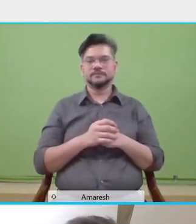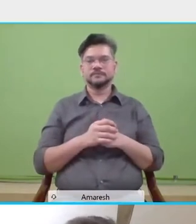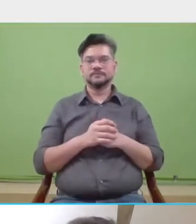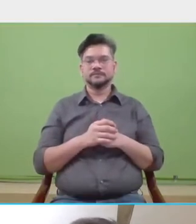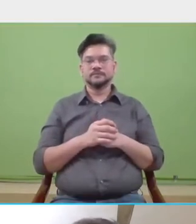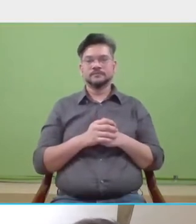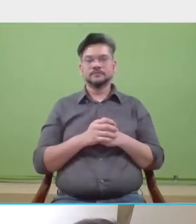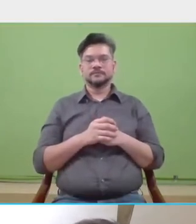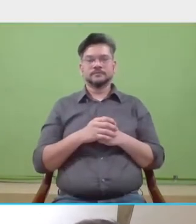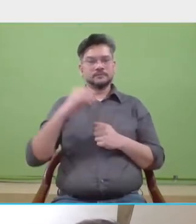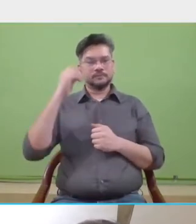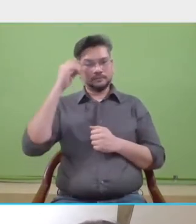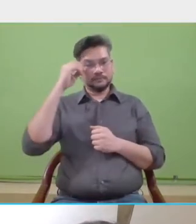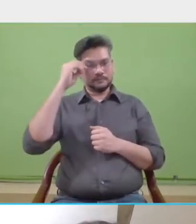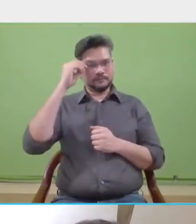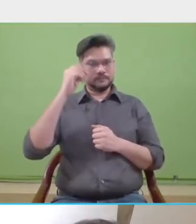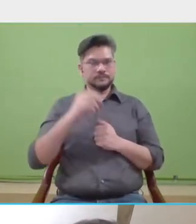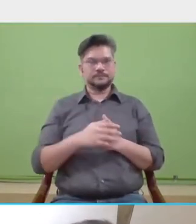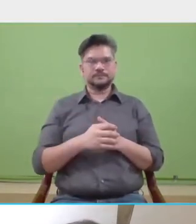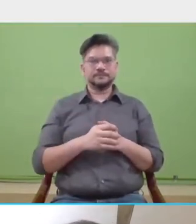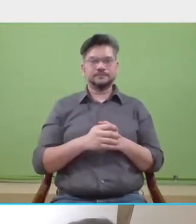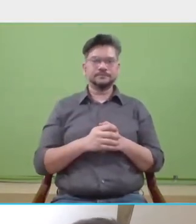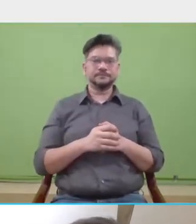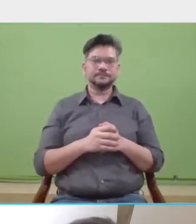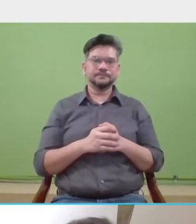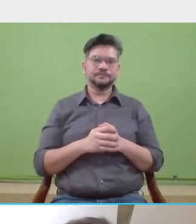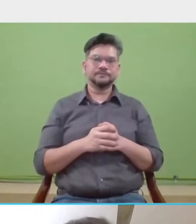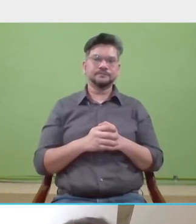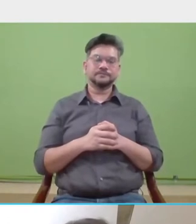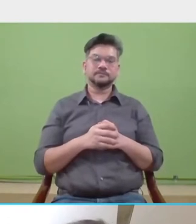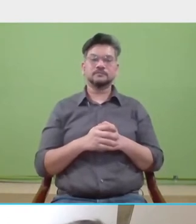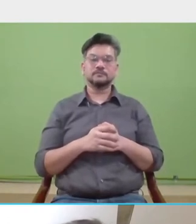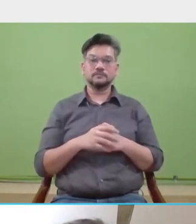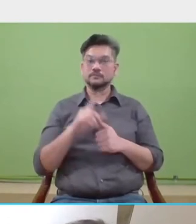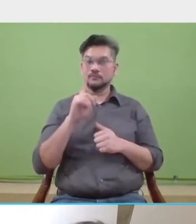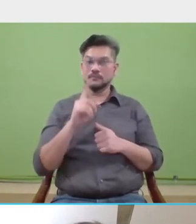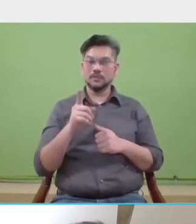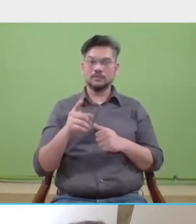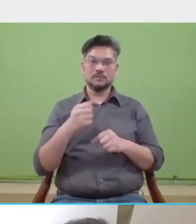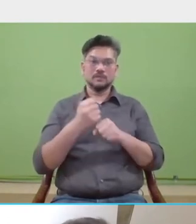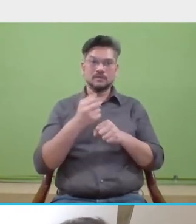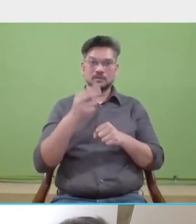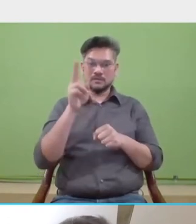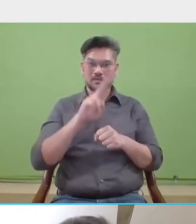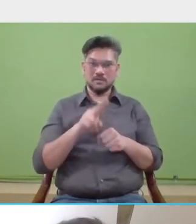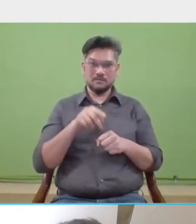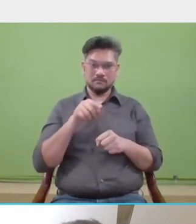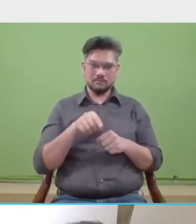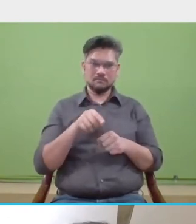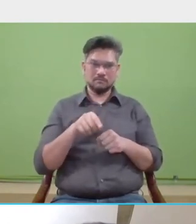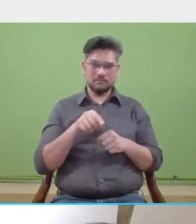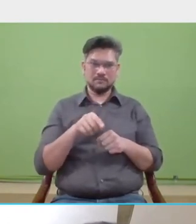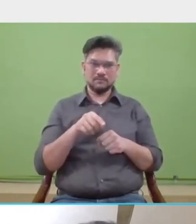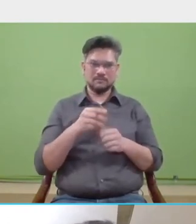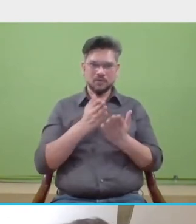so uh unit but the the form of that grammar is claimed to be universal so whether